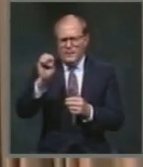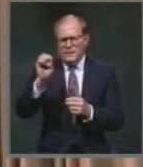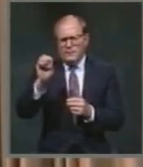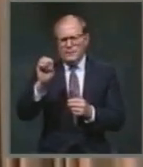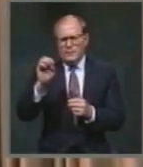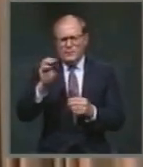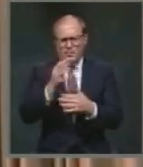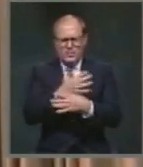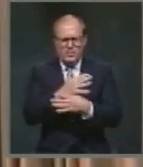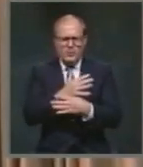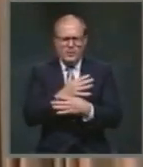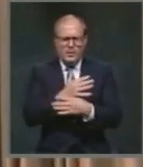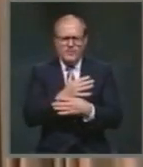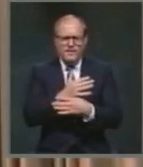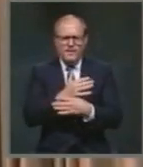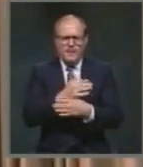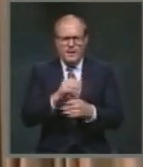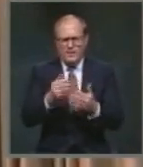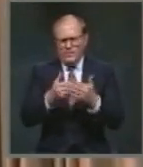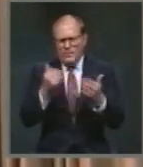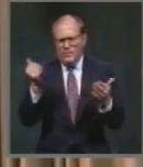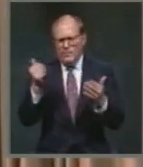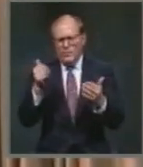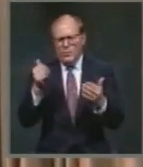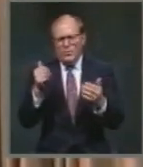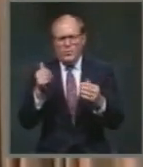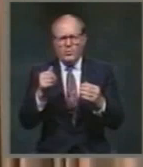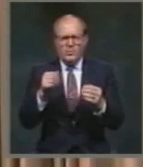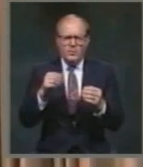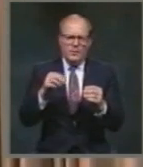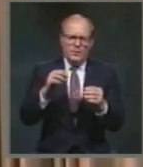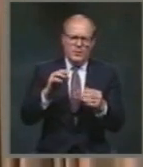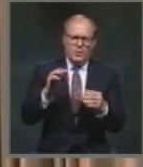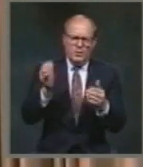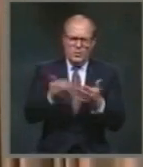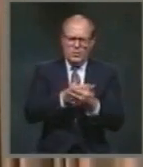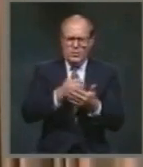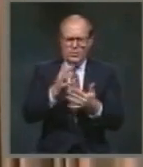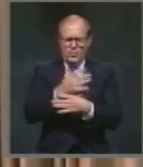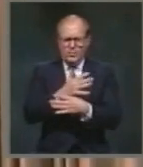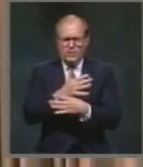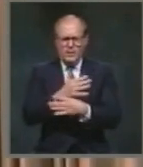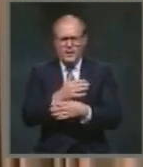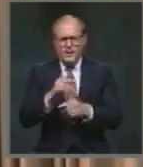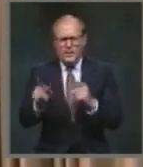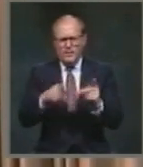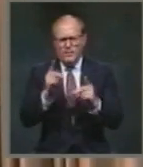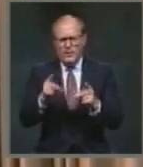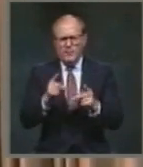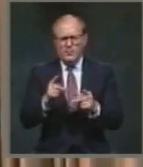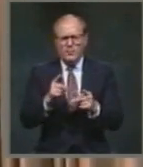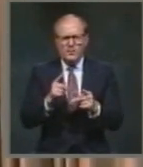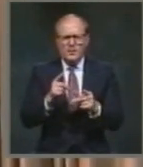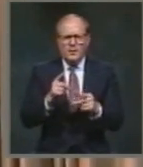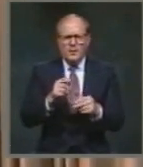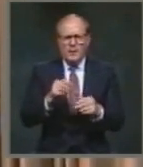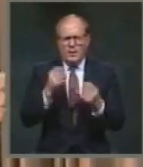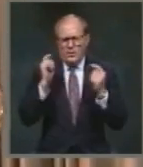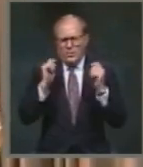the Berlin Wall, even before the reunification of Germany, that the people had already so